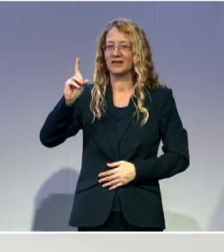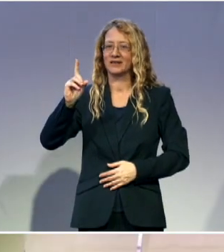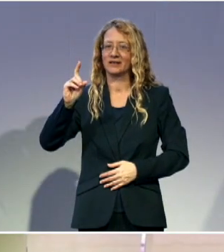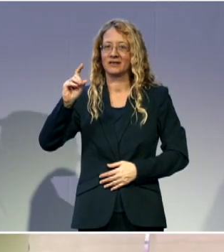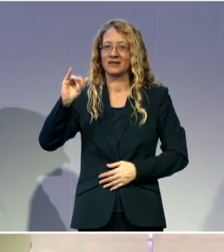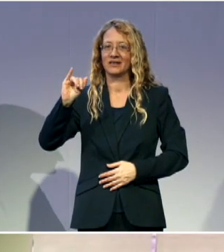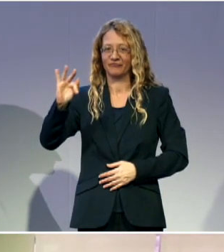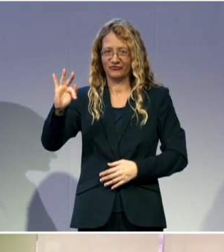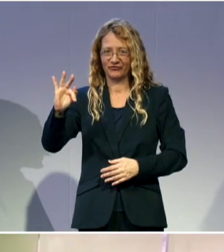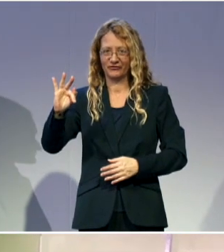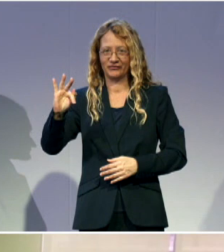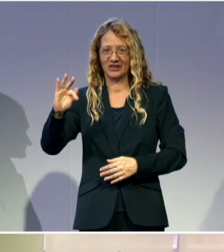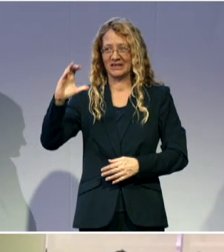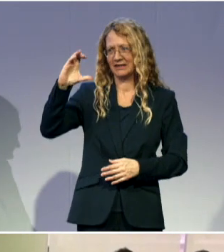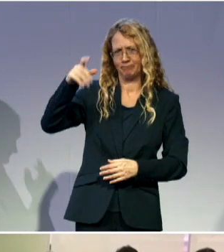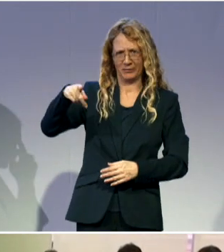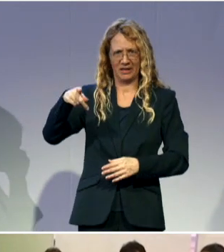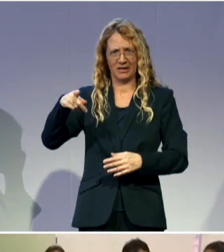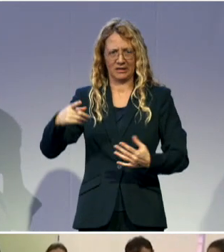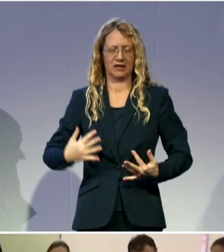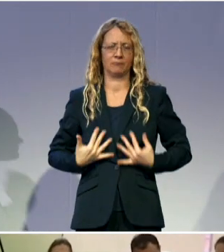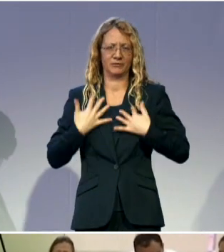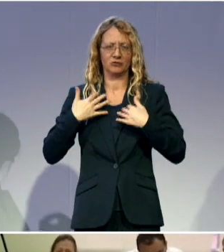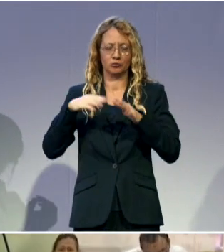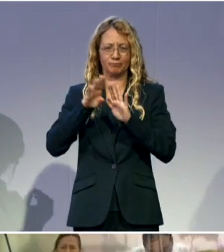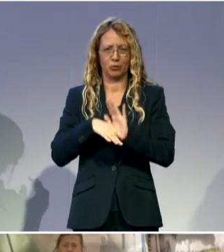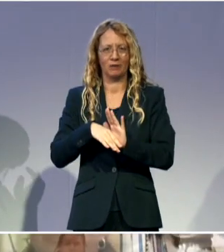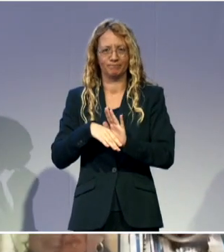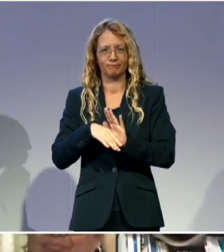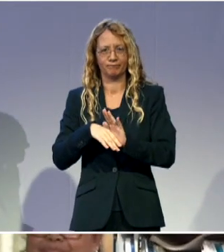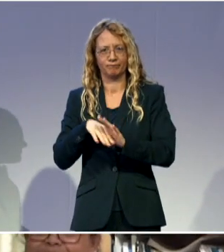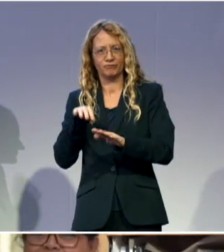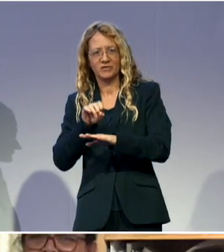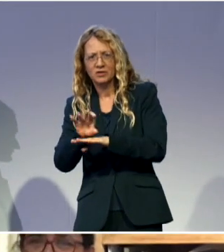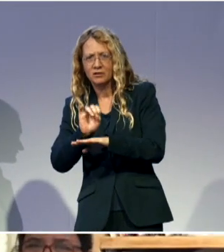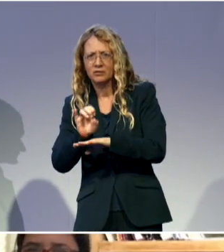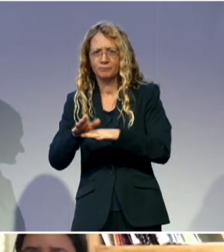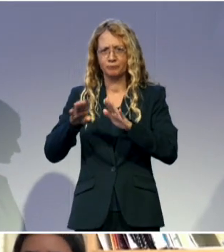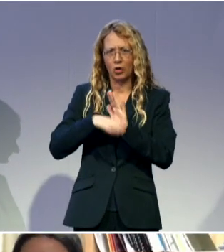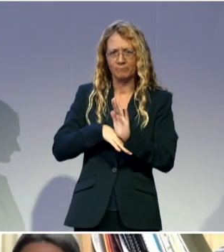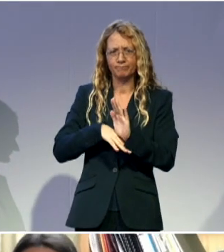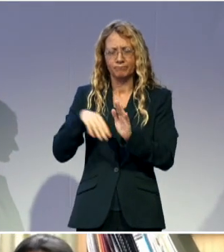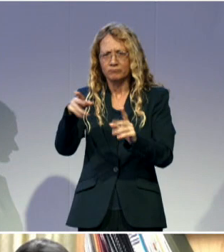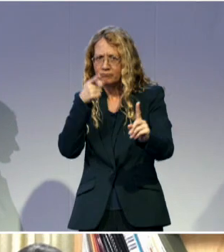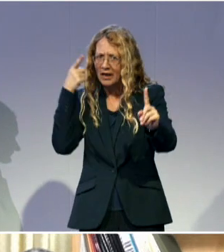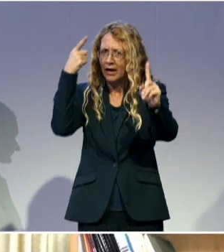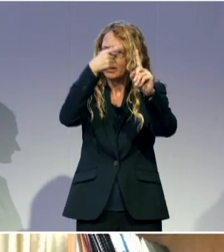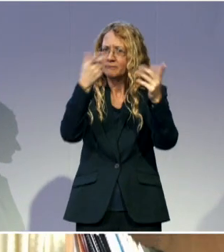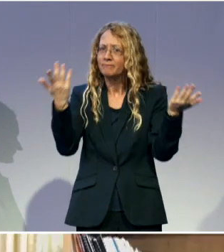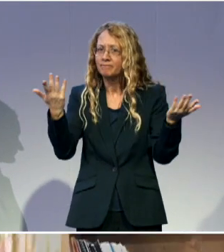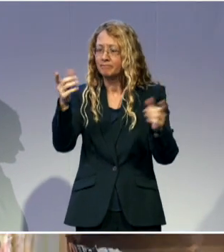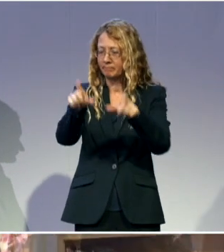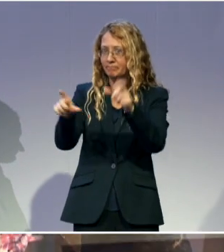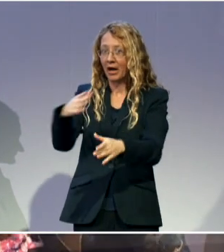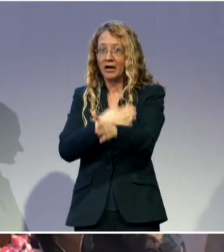Cerebral Palsy Rehabilitation Program has led the establishment of the Protection for Persons with